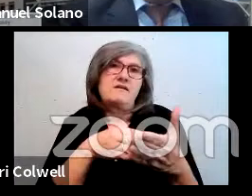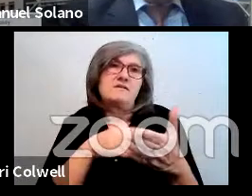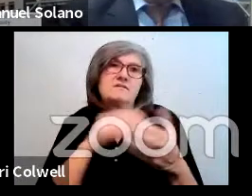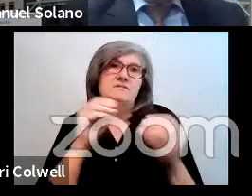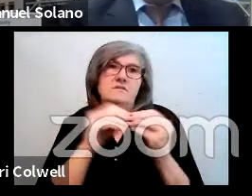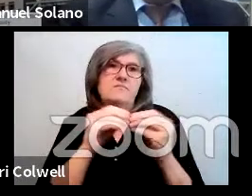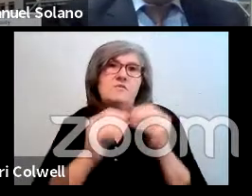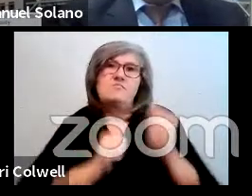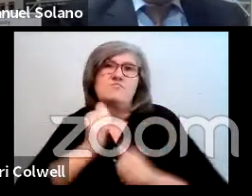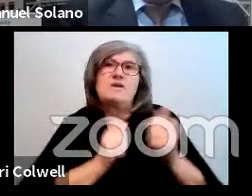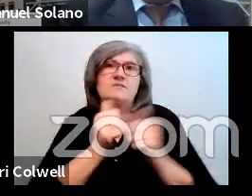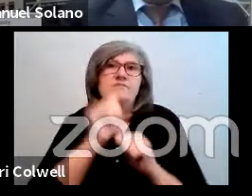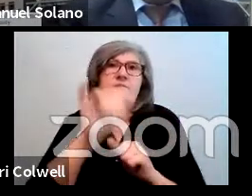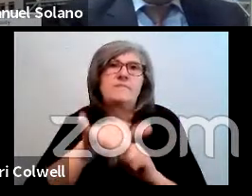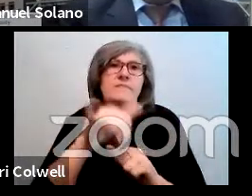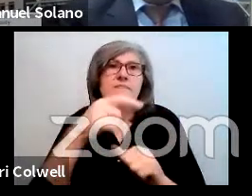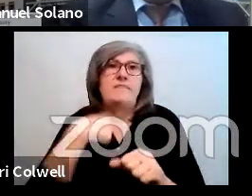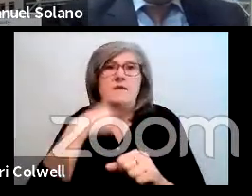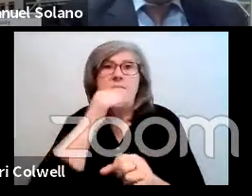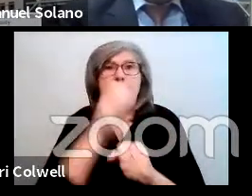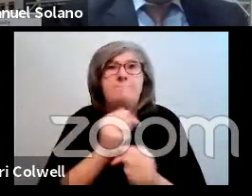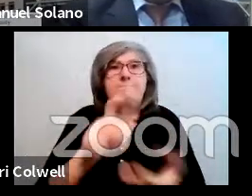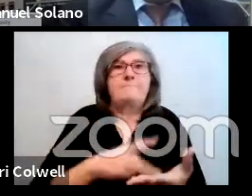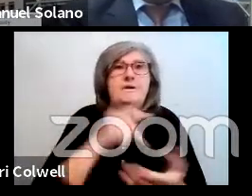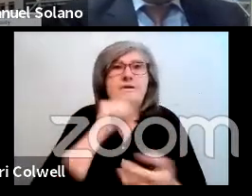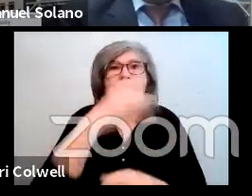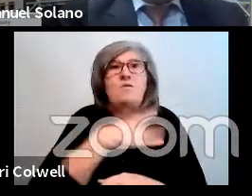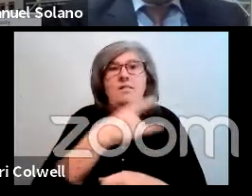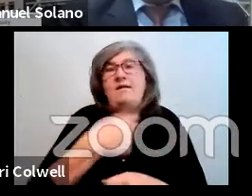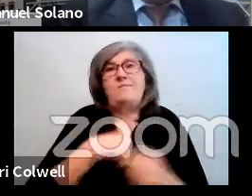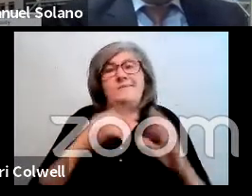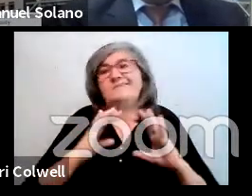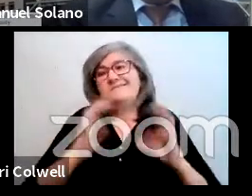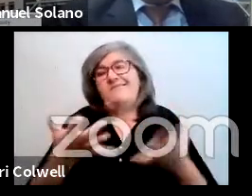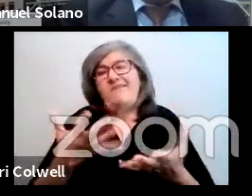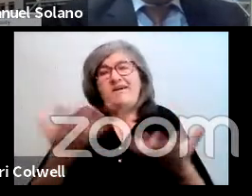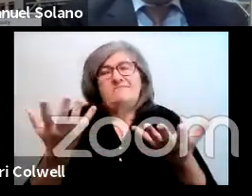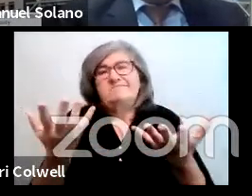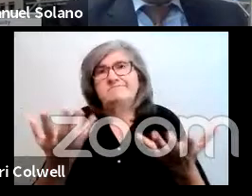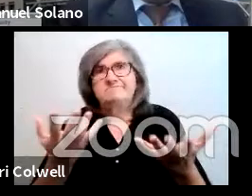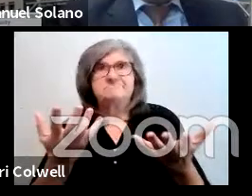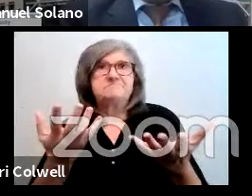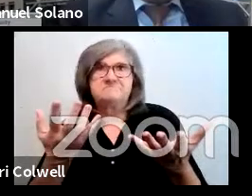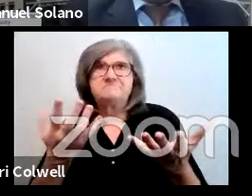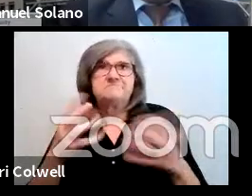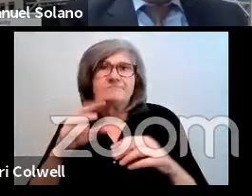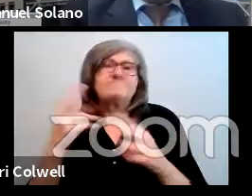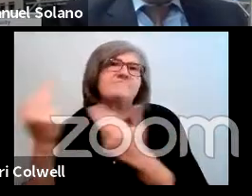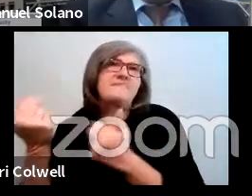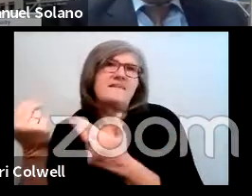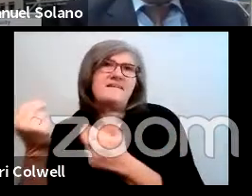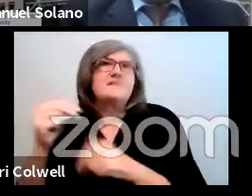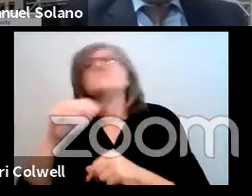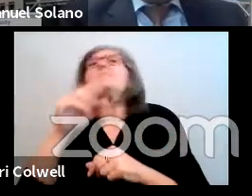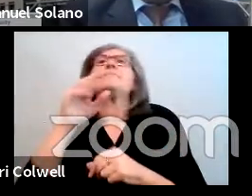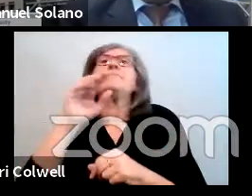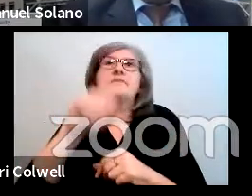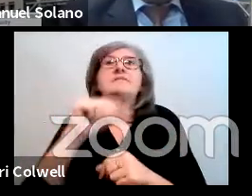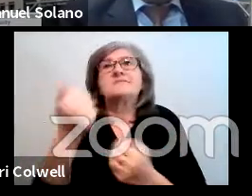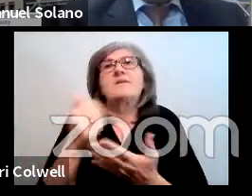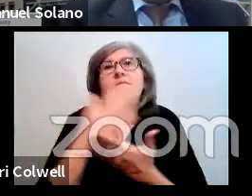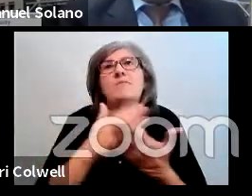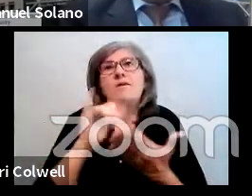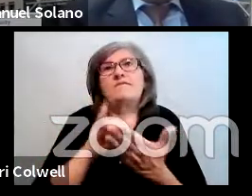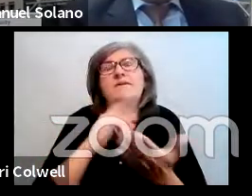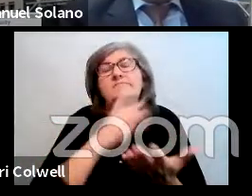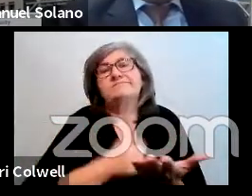more aggressive. I'm not getting paid for this. So if they don't like me at the end of it, that's fine, so, okay. So that's the other side of that.